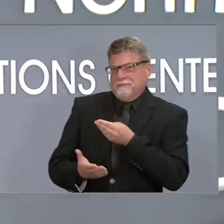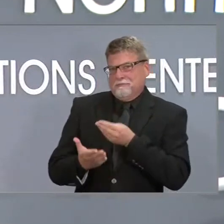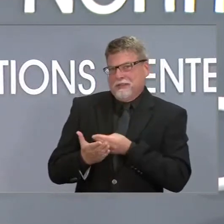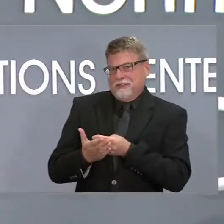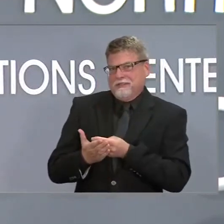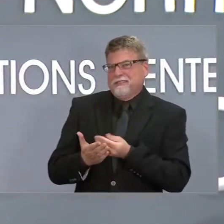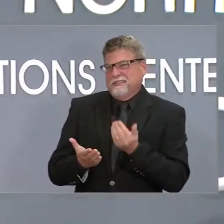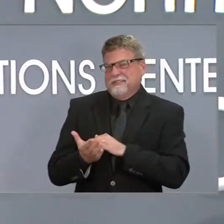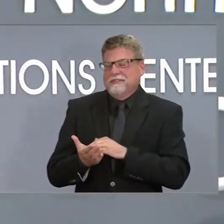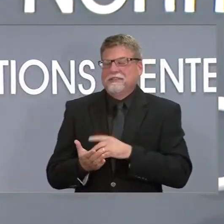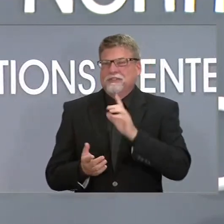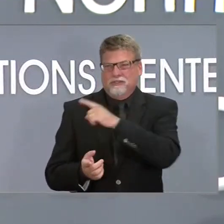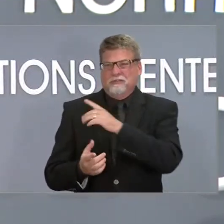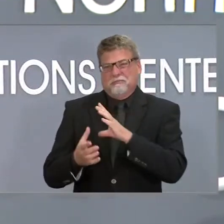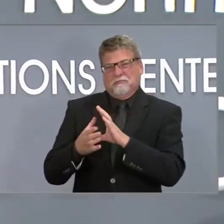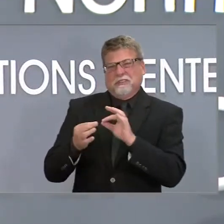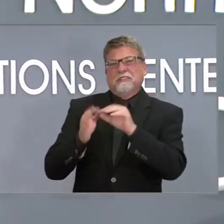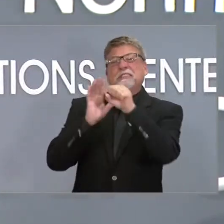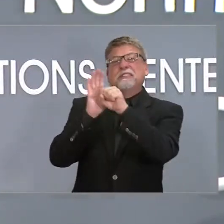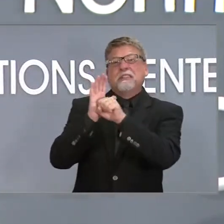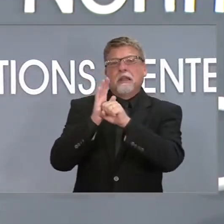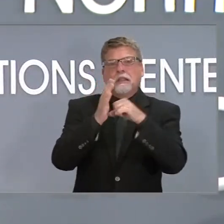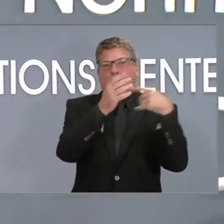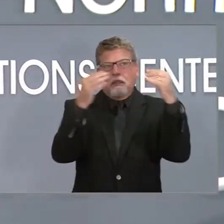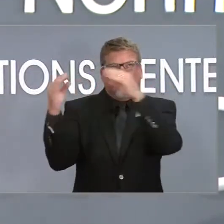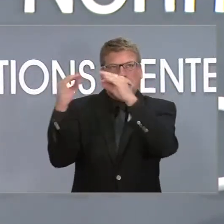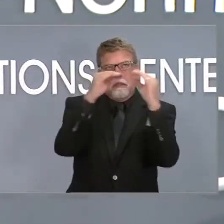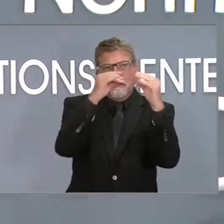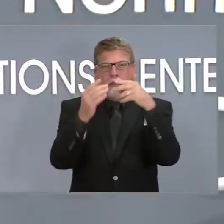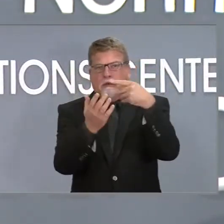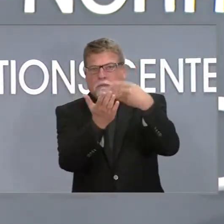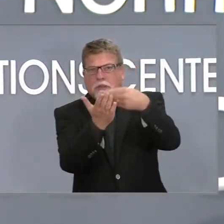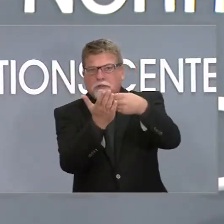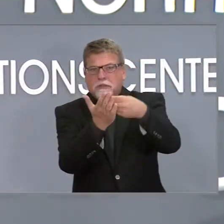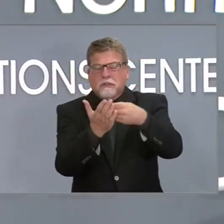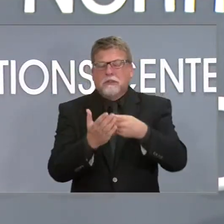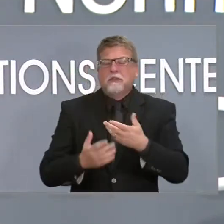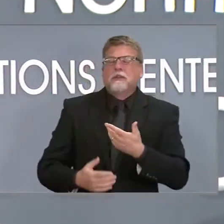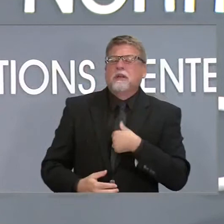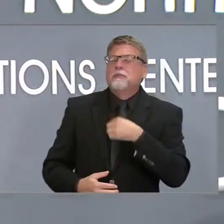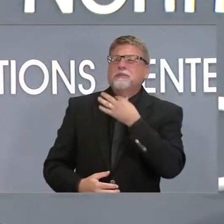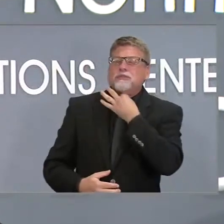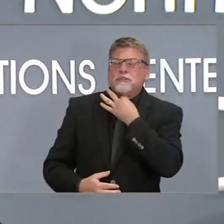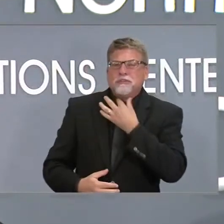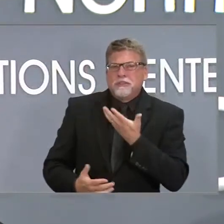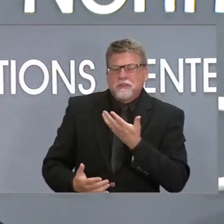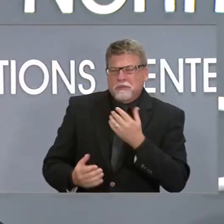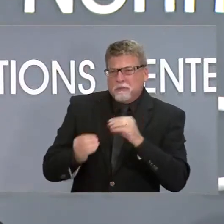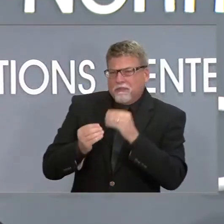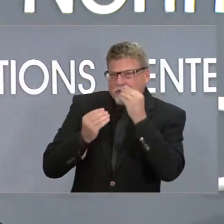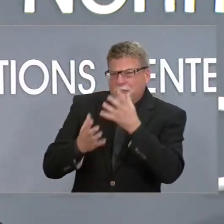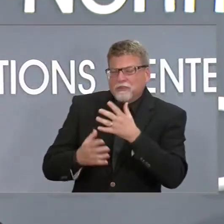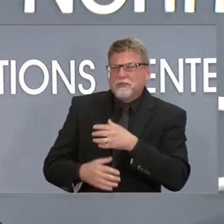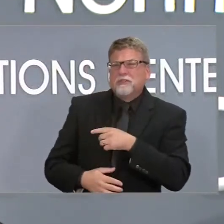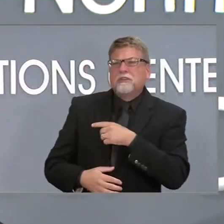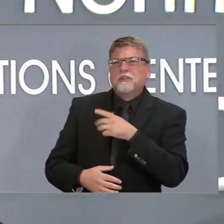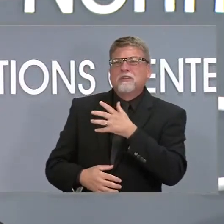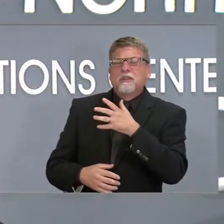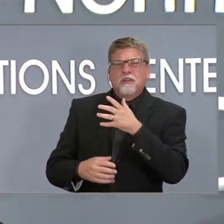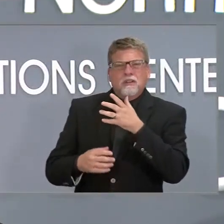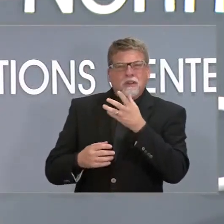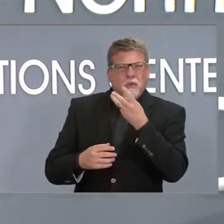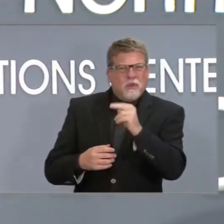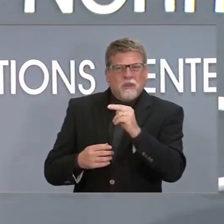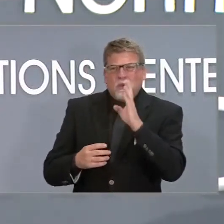to leadership today. Is this because we've gone back and forth on this several times, the final round?